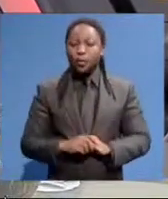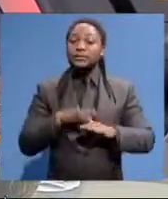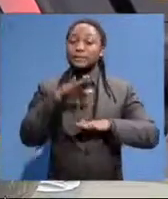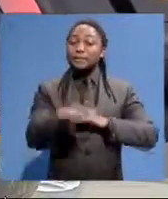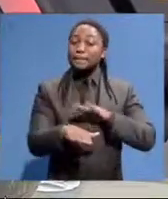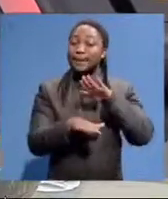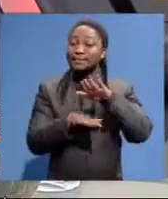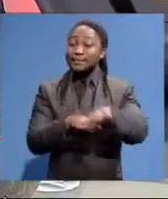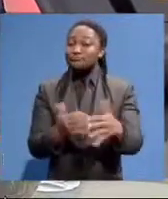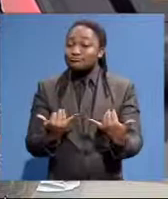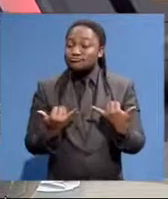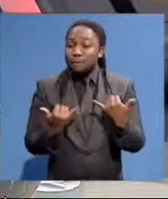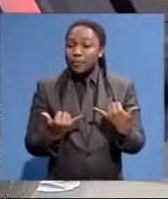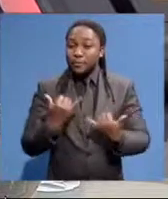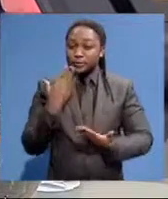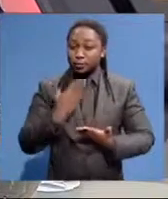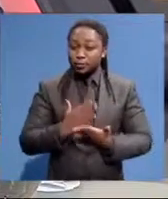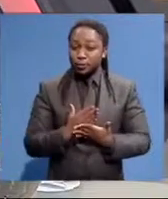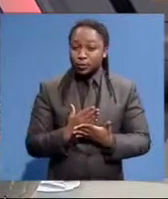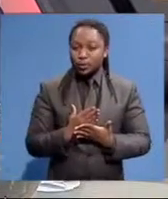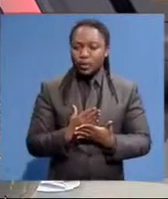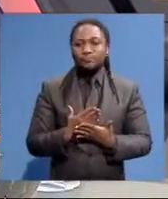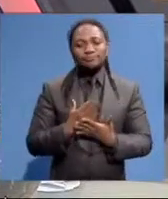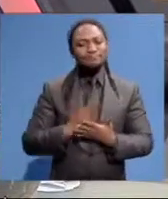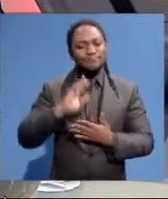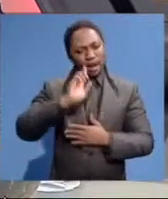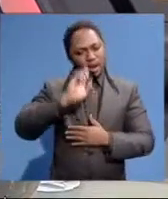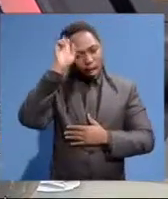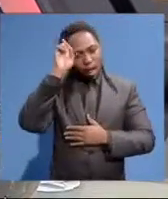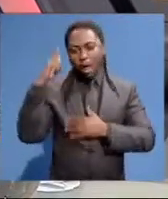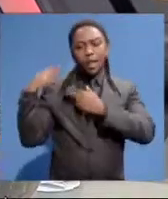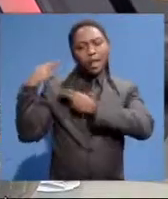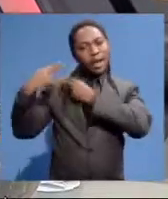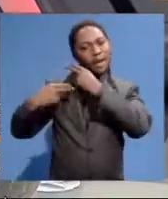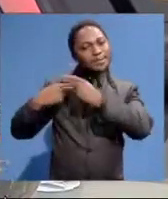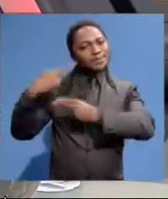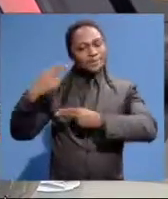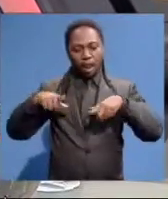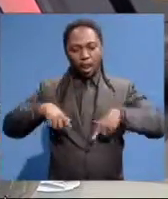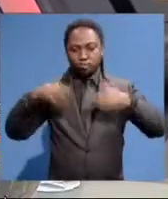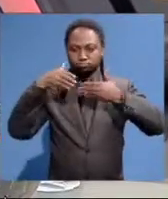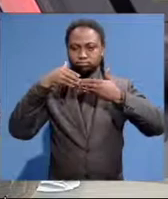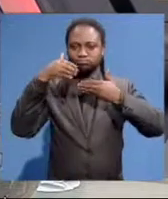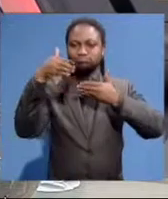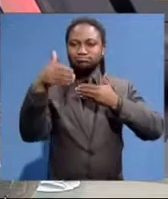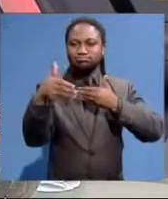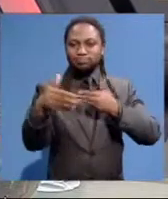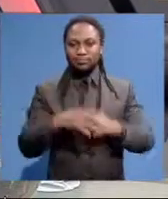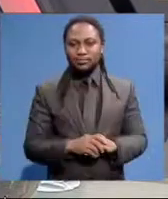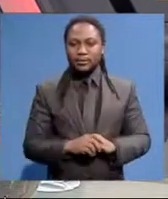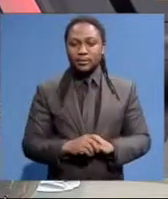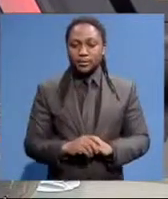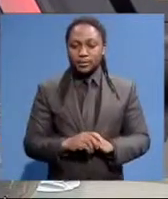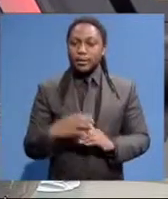well. And as you know, Madiba leaving a lasting legacy, and he touched our lives in one way or another. It was also the US President